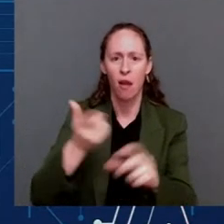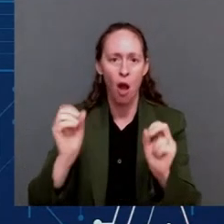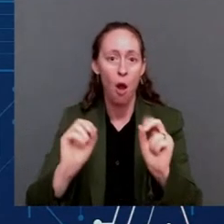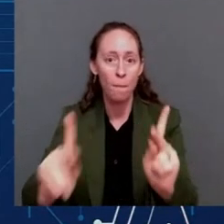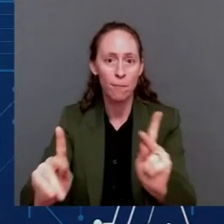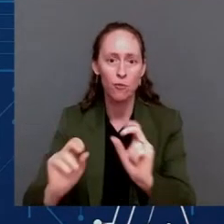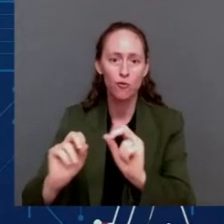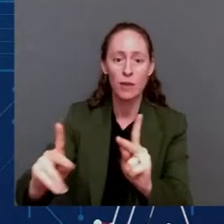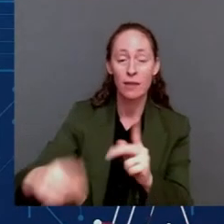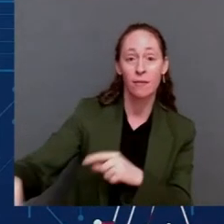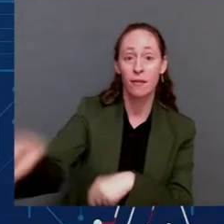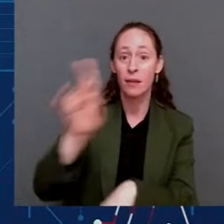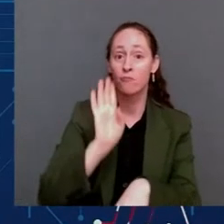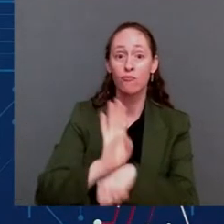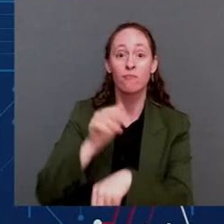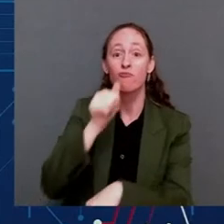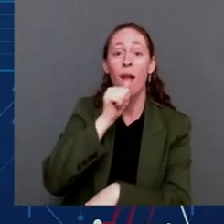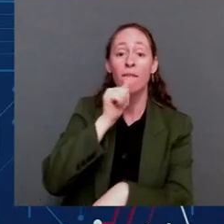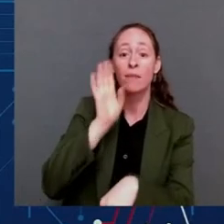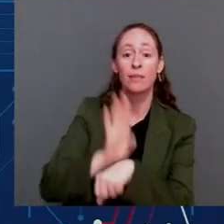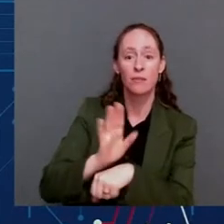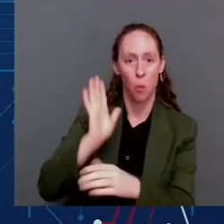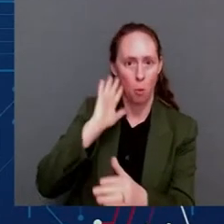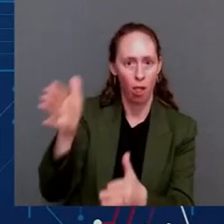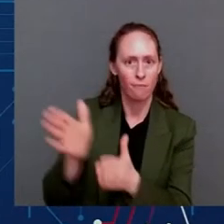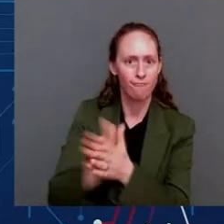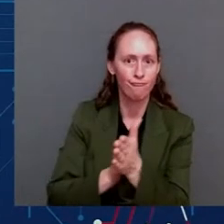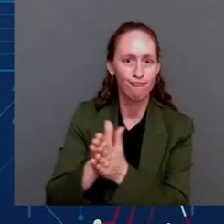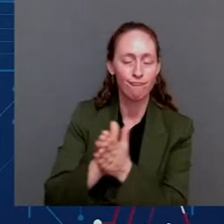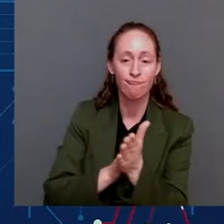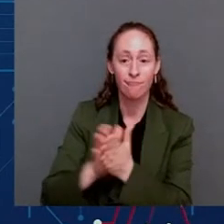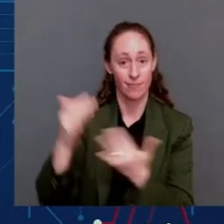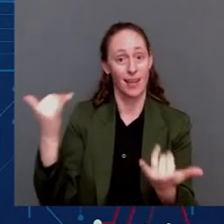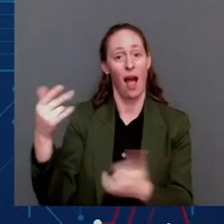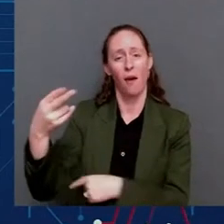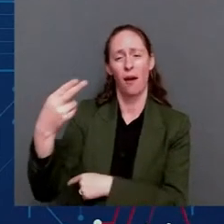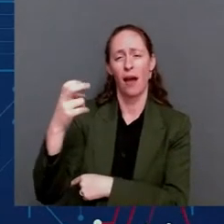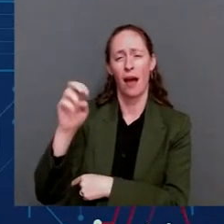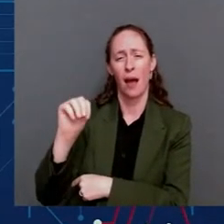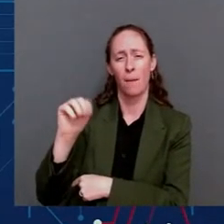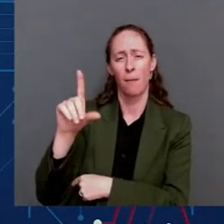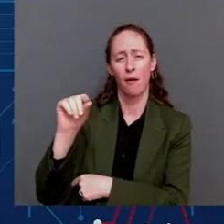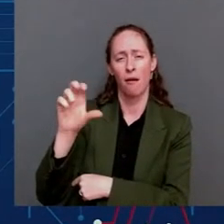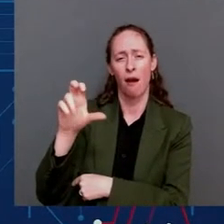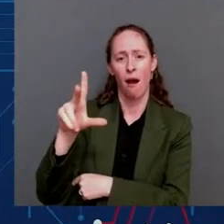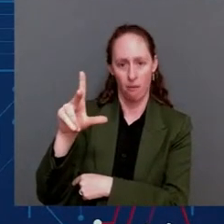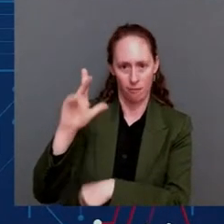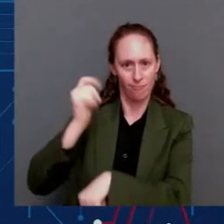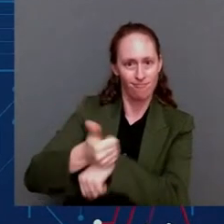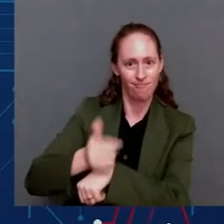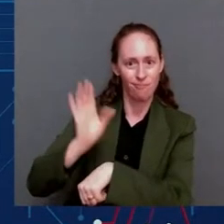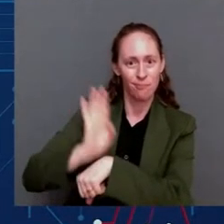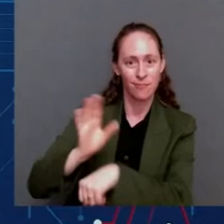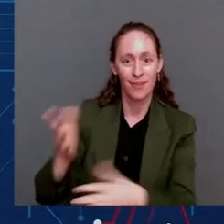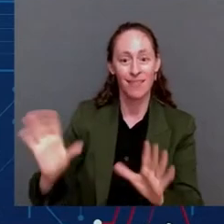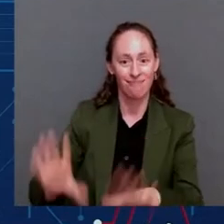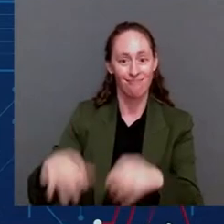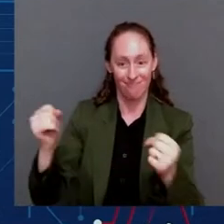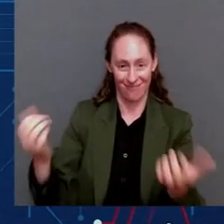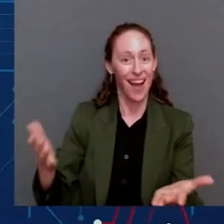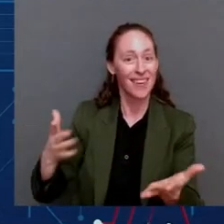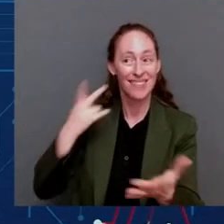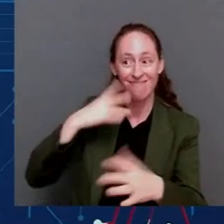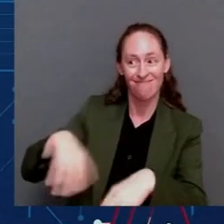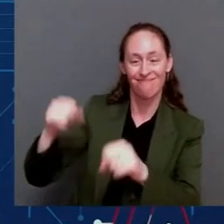Hemlock today, and I want to thank the folks at Hemlock for hosting this event. And I want you to know just how proud we are in Michigan, that you are located in